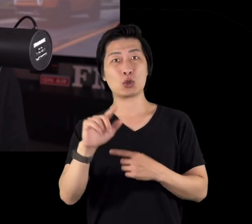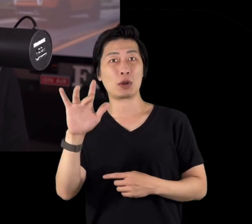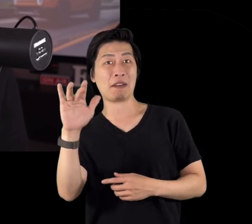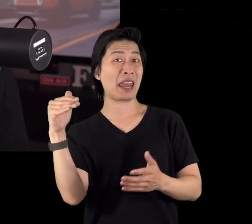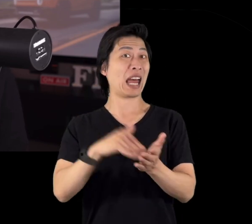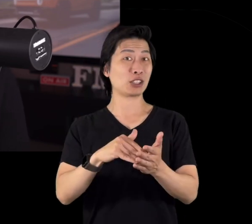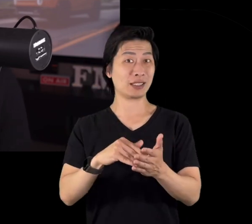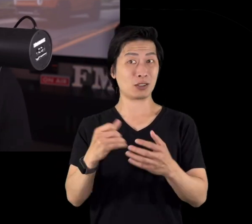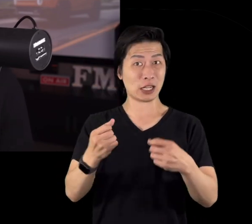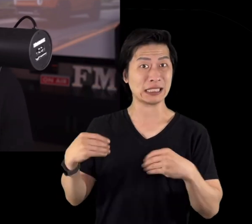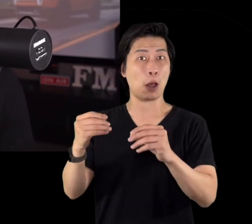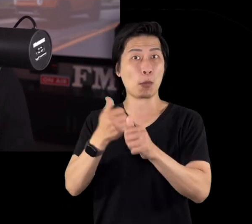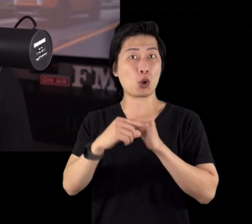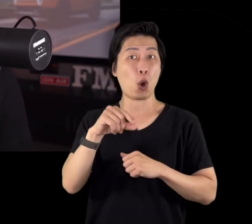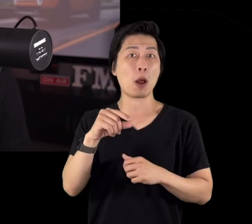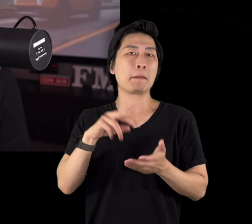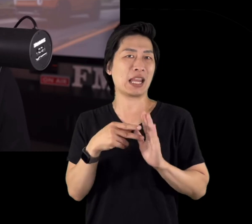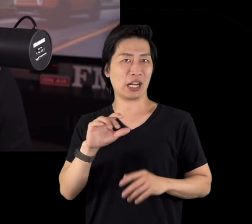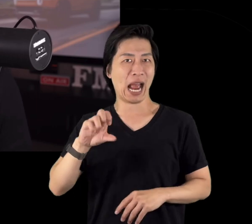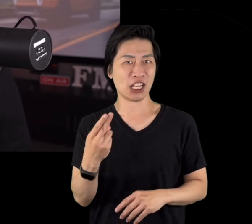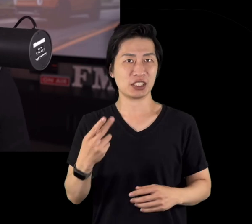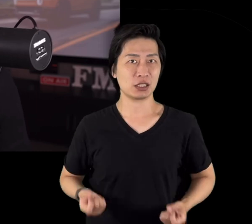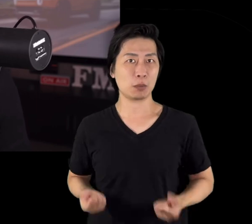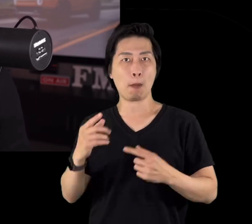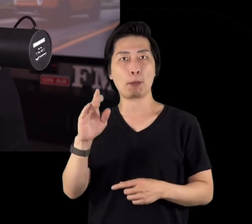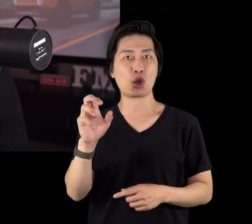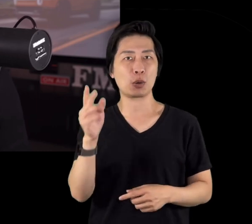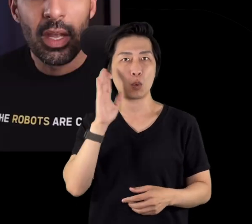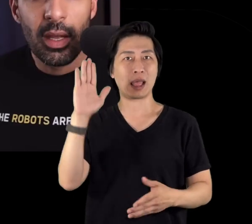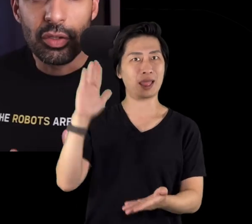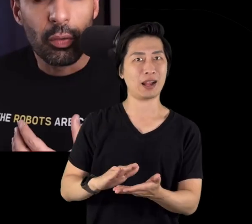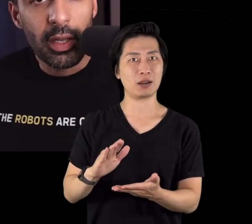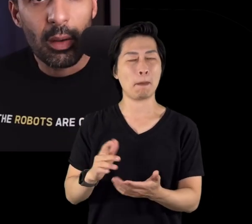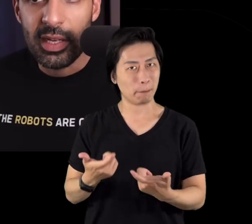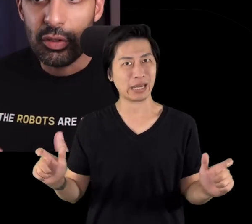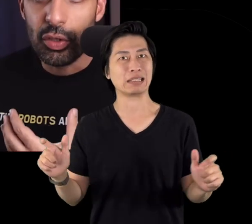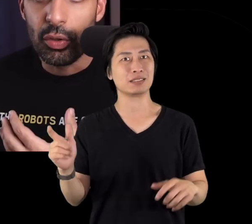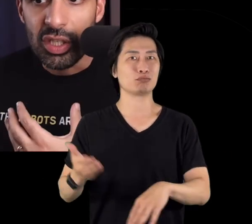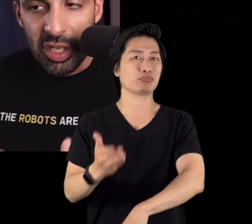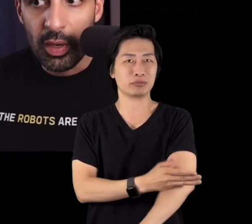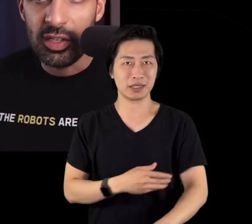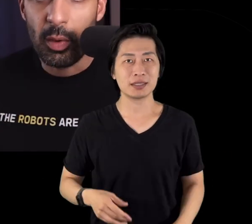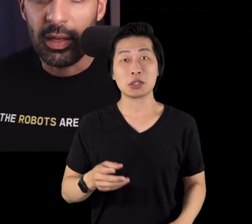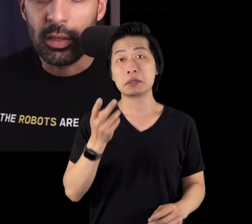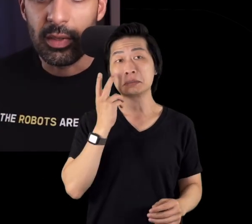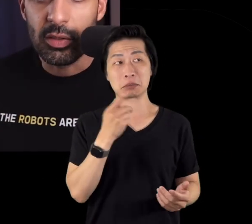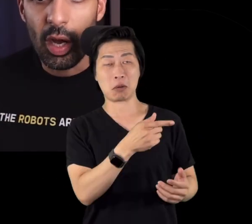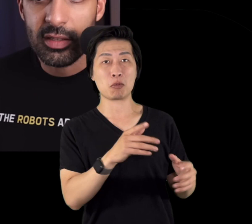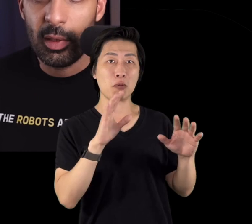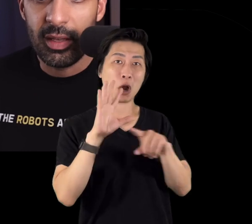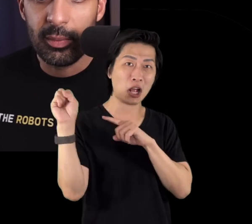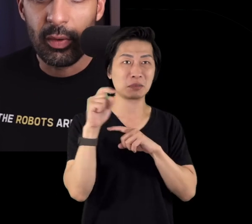or 25,000 units per quarter. That cash burn will improve dramatically. And so it really comes down to continuing this momentum,